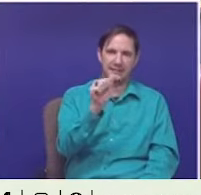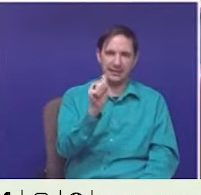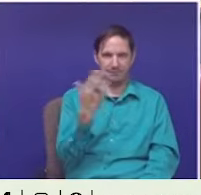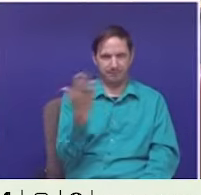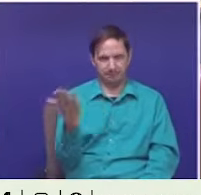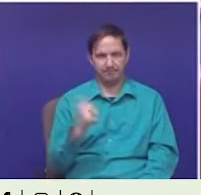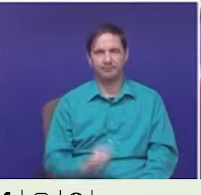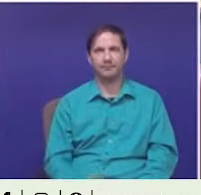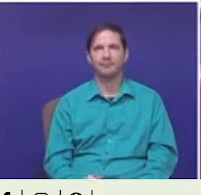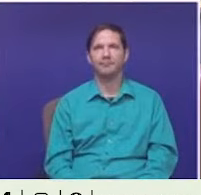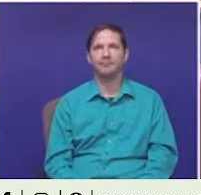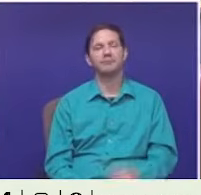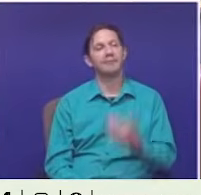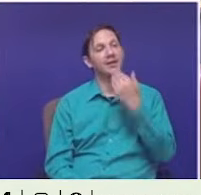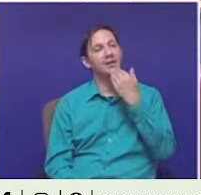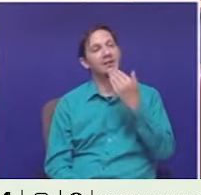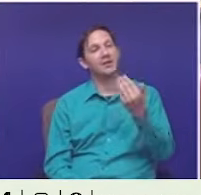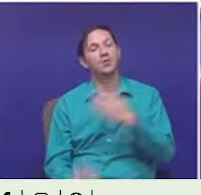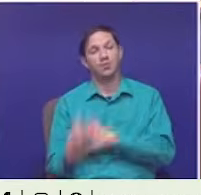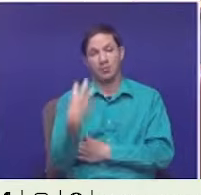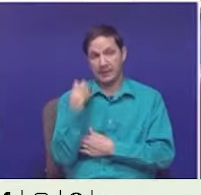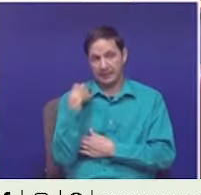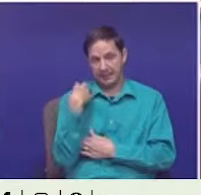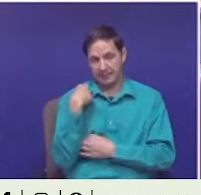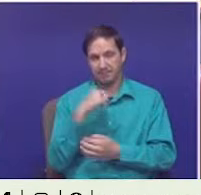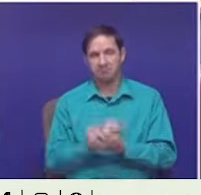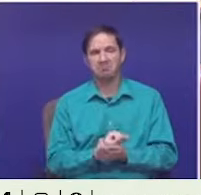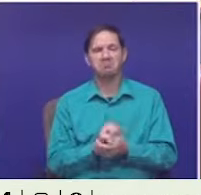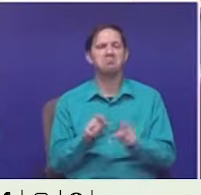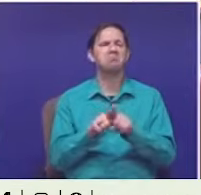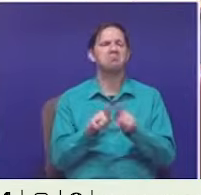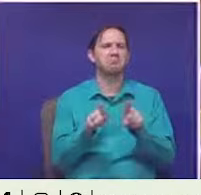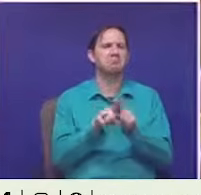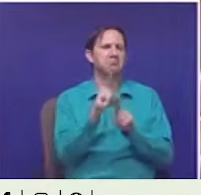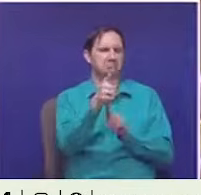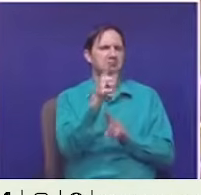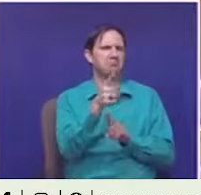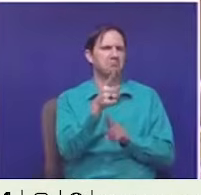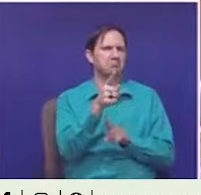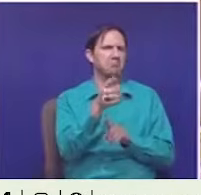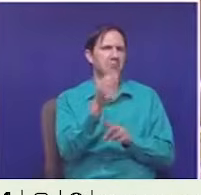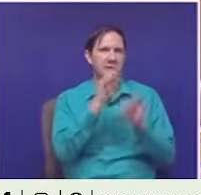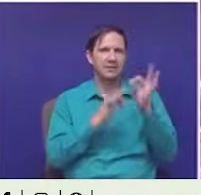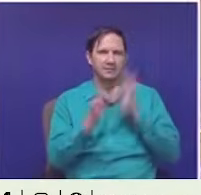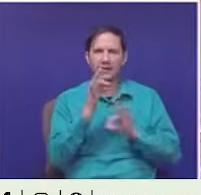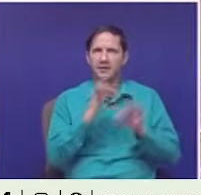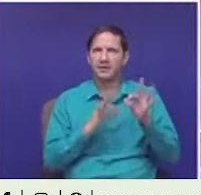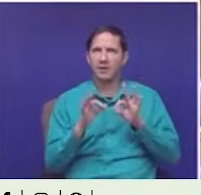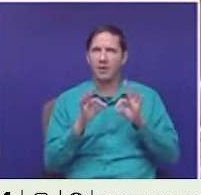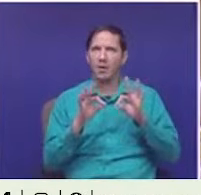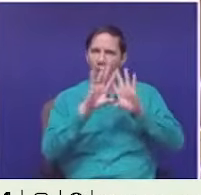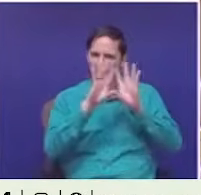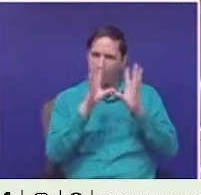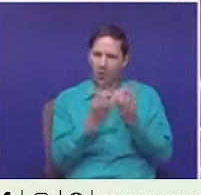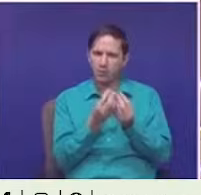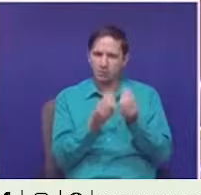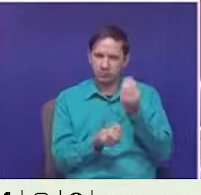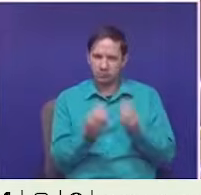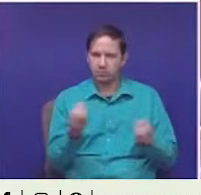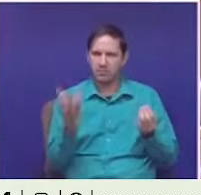Yeah, thank you, Minister. Minister, as you have rightly so that all learners must have access to